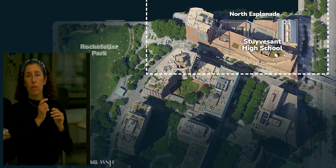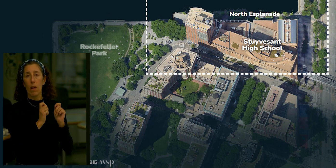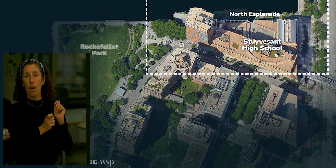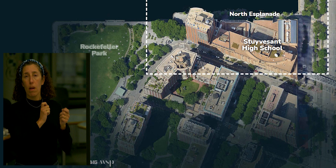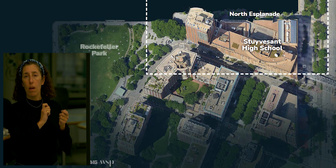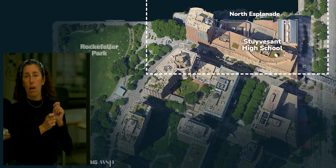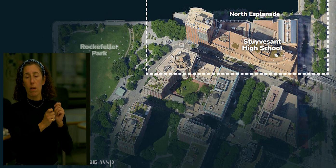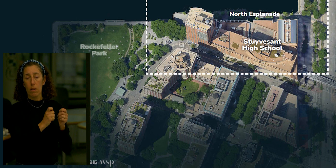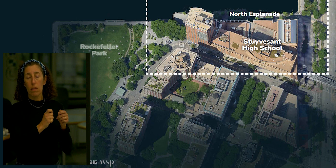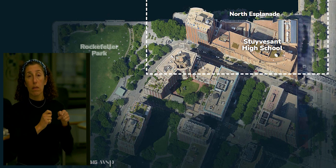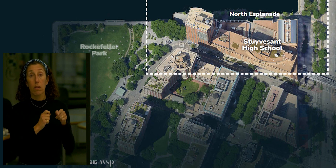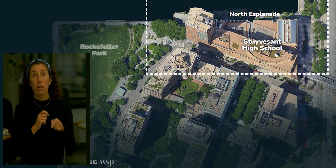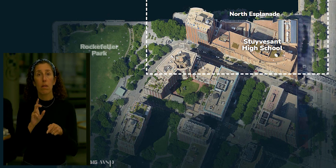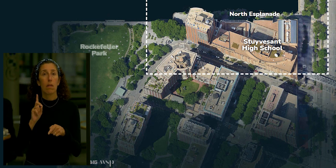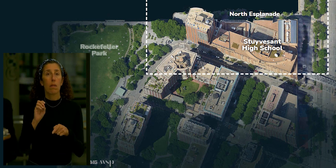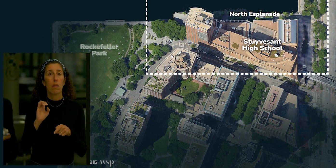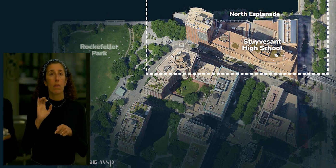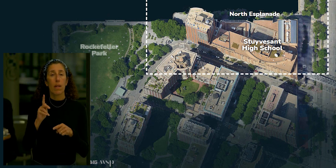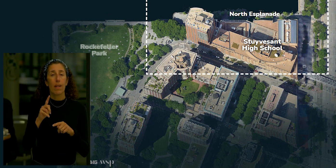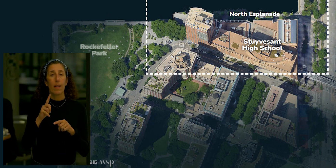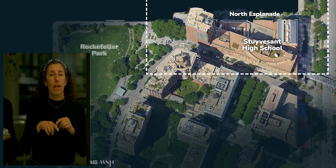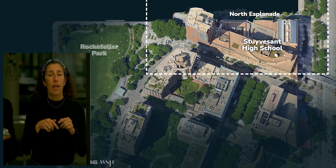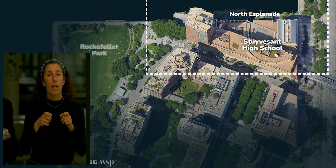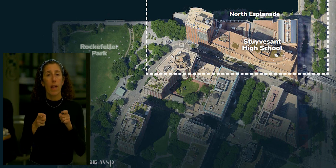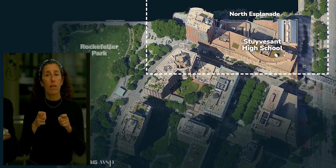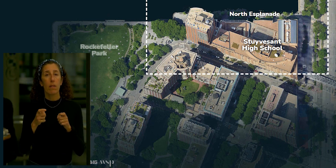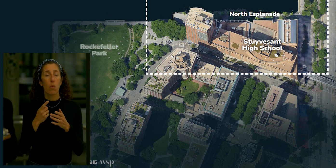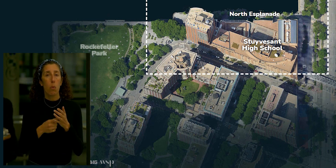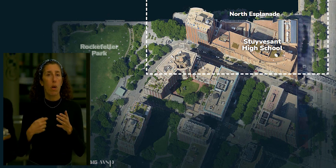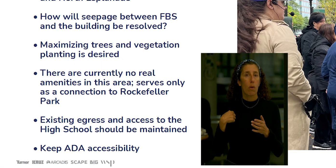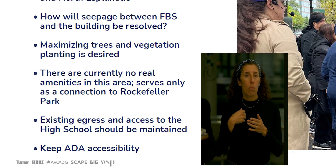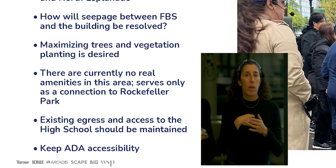wasn't designed to handle the project elements that we're proposing